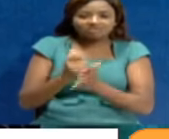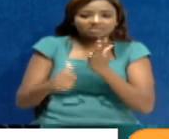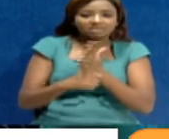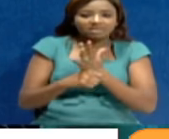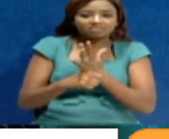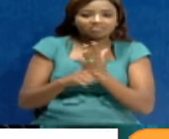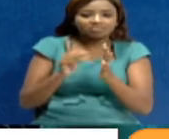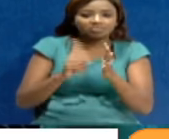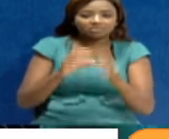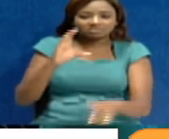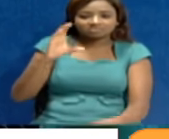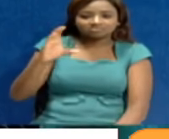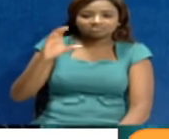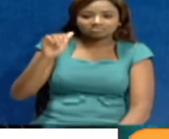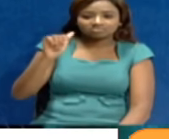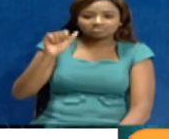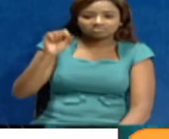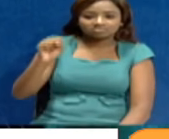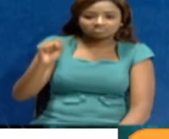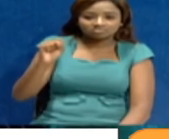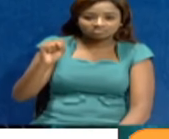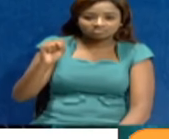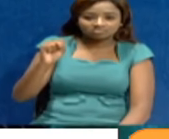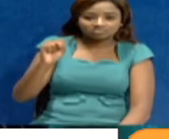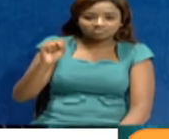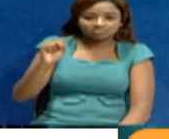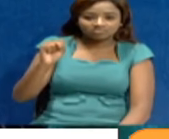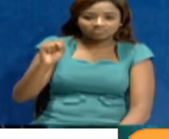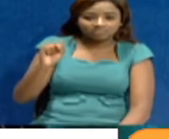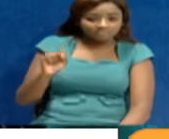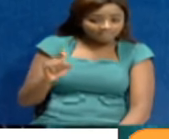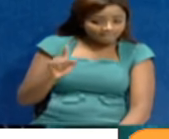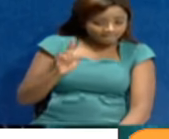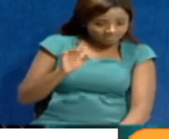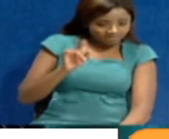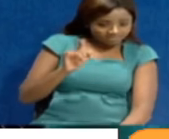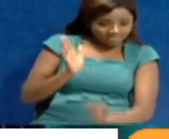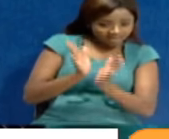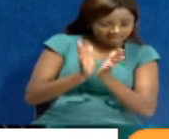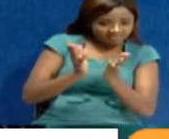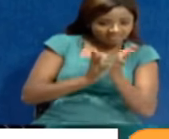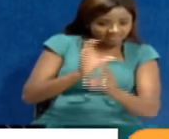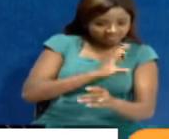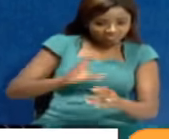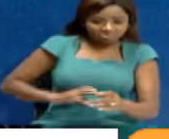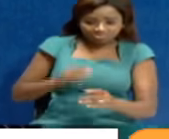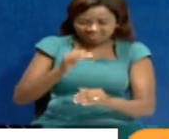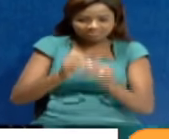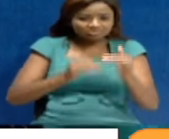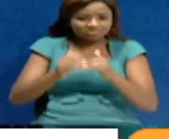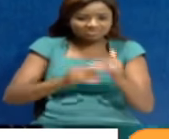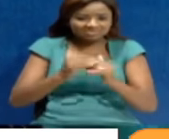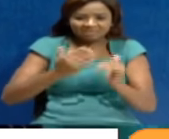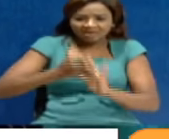Chief Administrative Secretary. It is the Public Service Commission that rushed the process, therefore leapfrogging